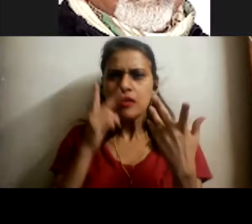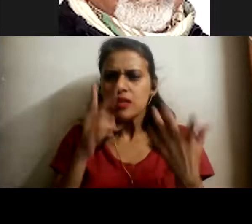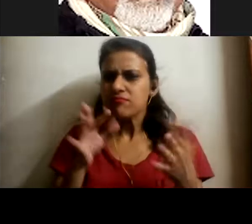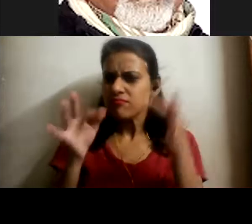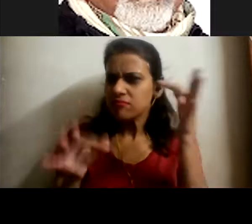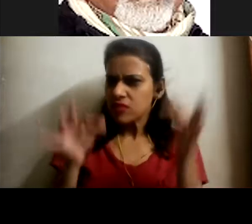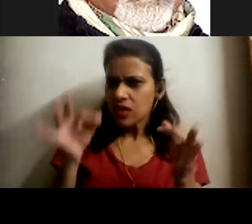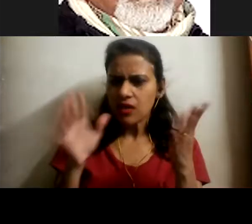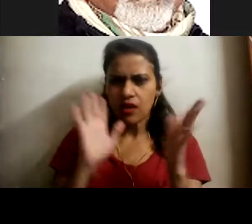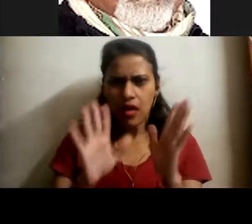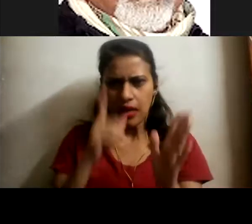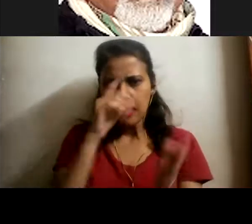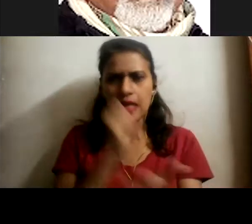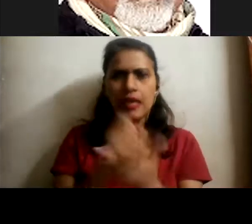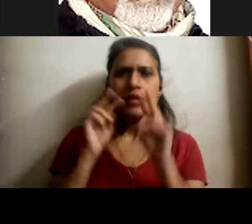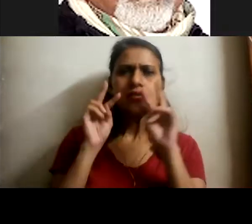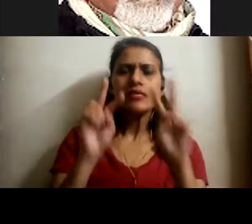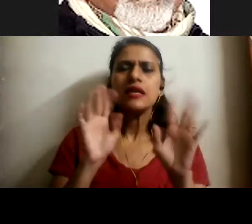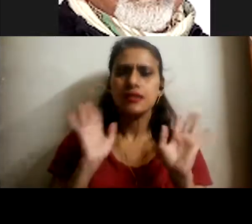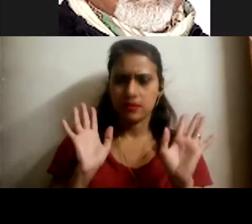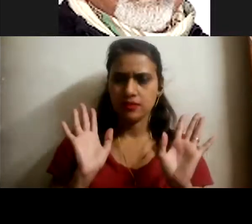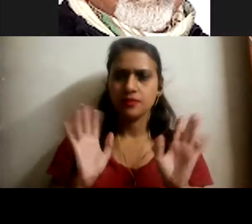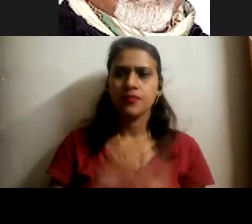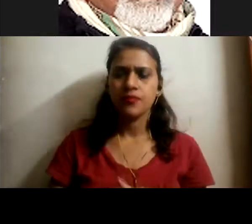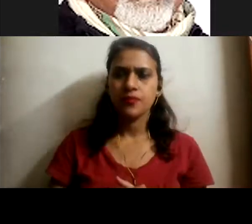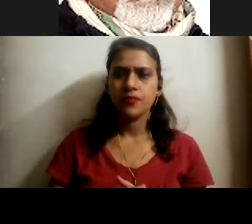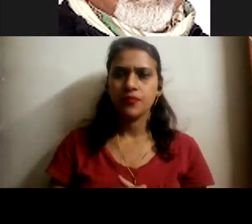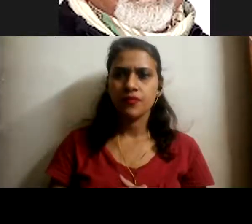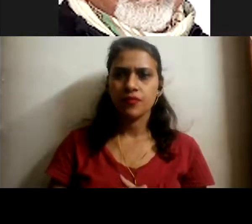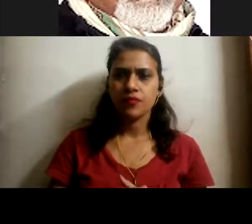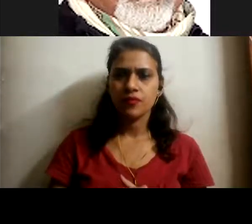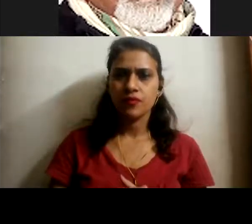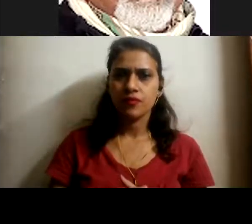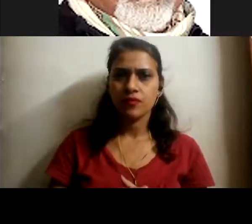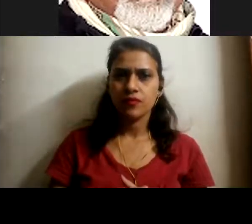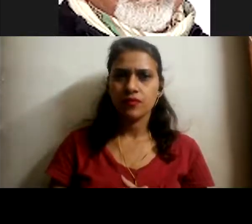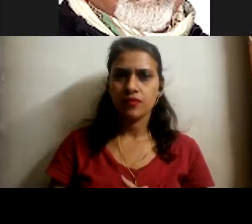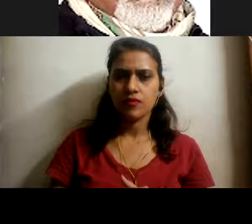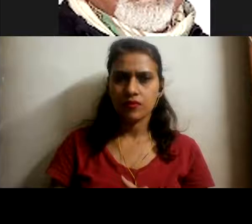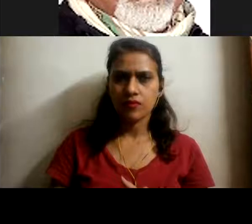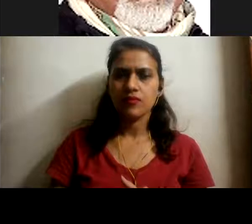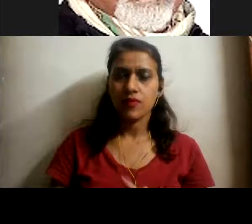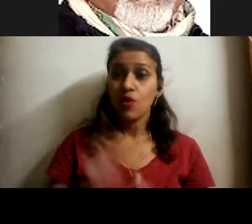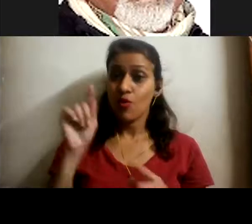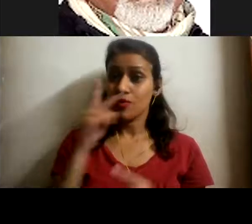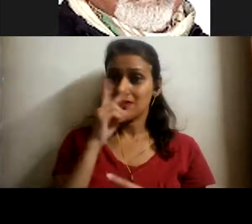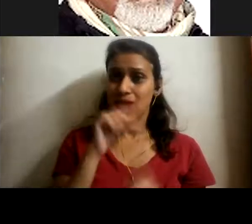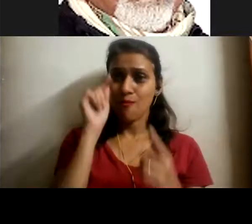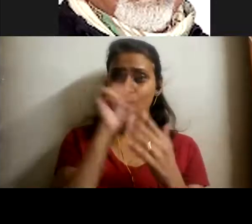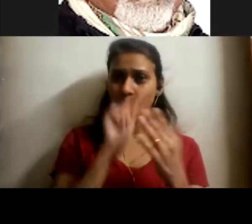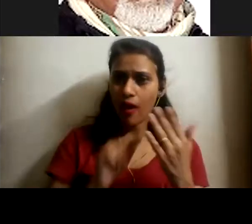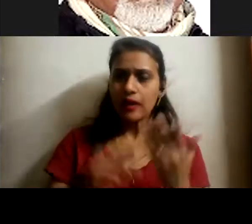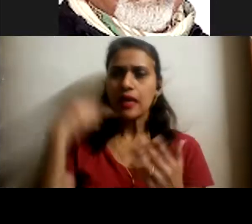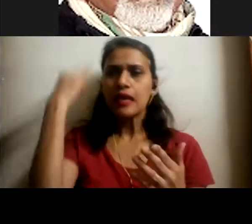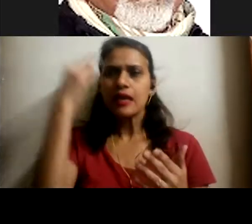the arguments put forth, you critically analyze them. You come up with pointers such as the reasoning